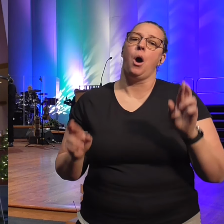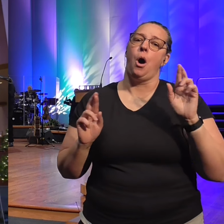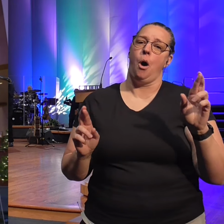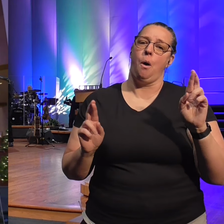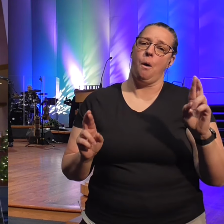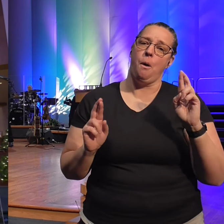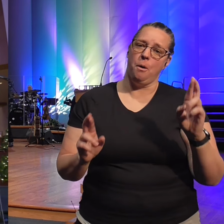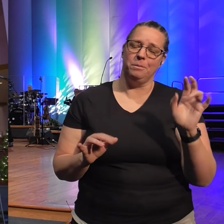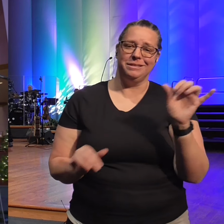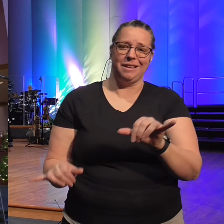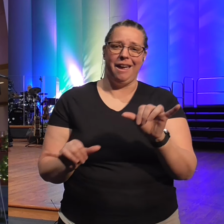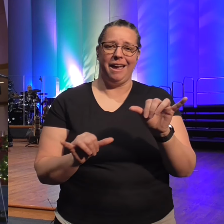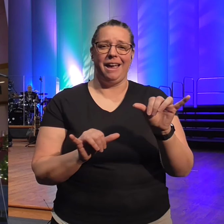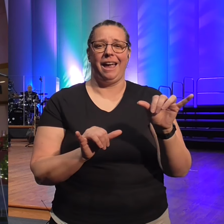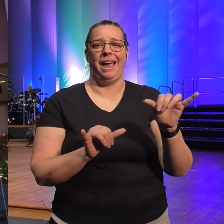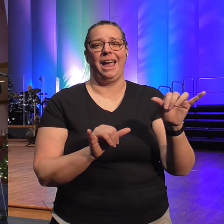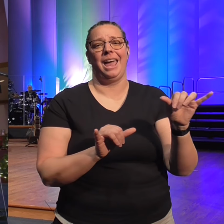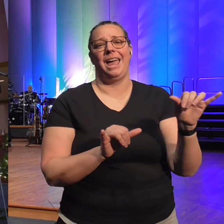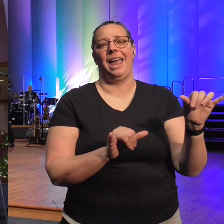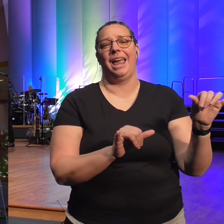too. Yeah,